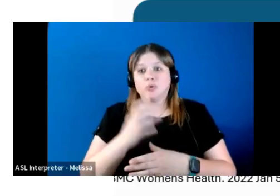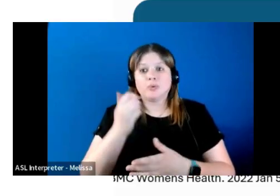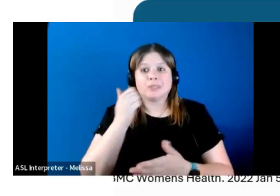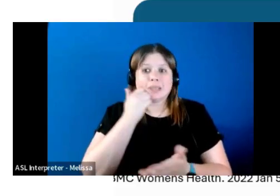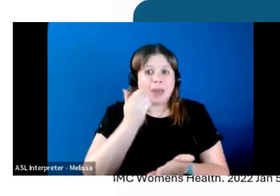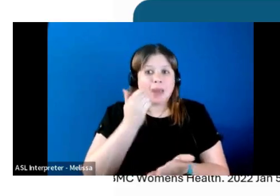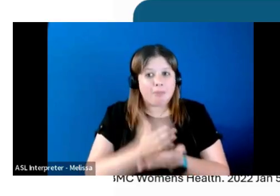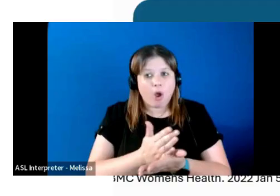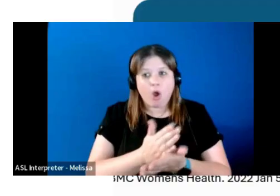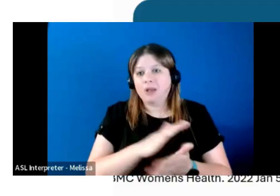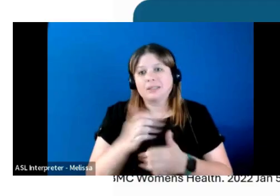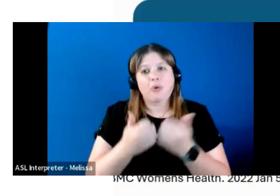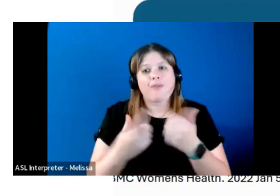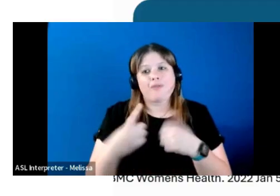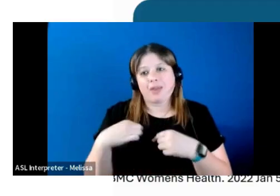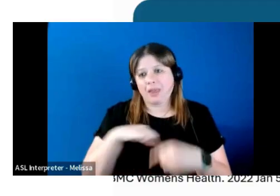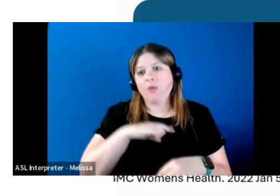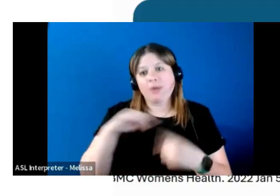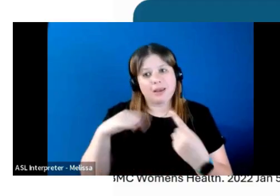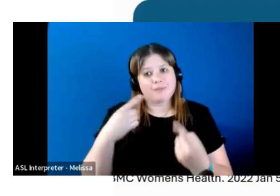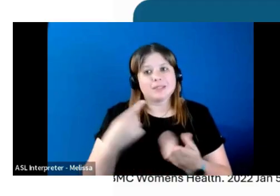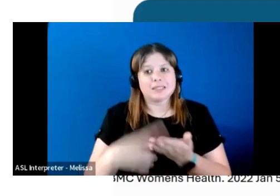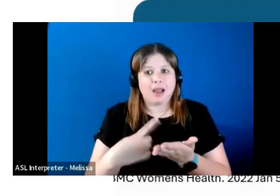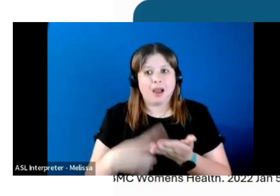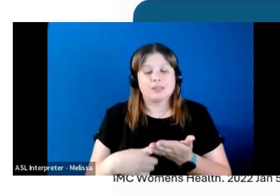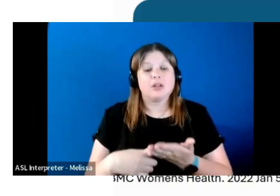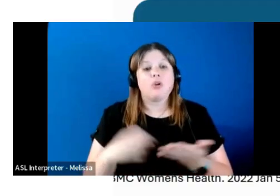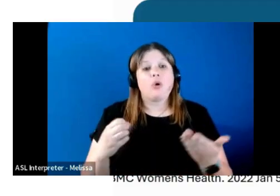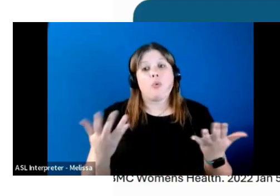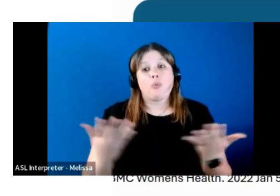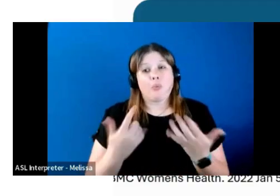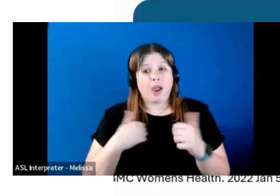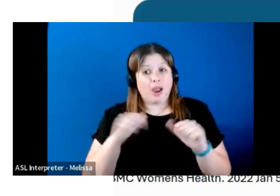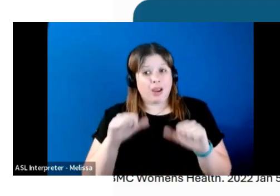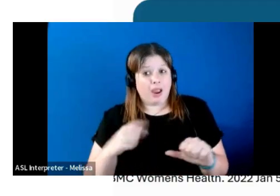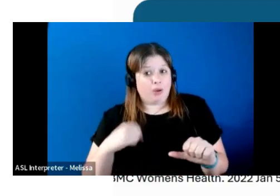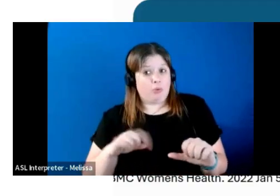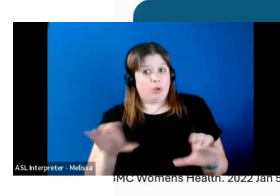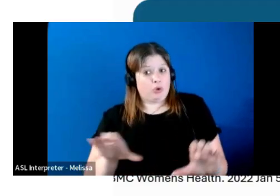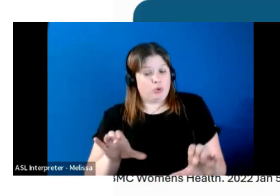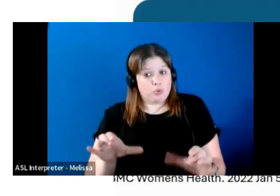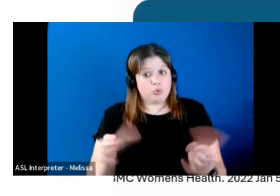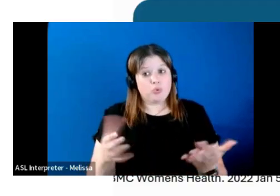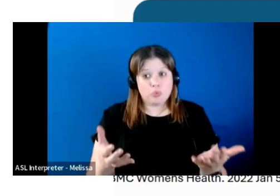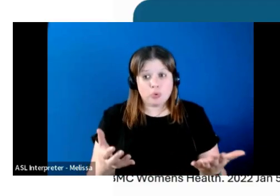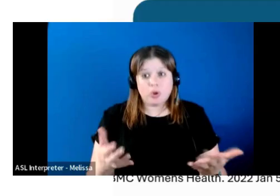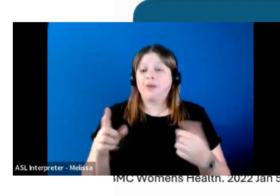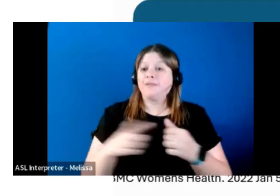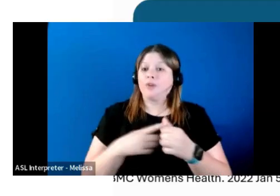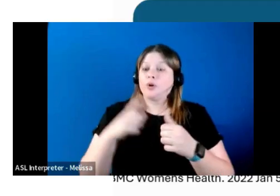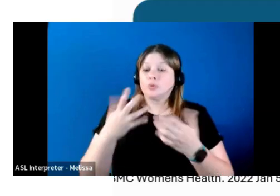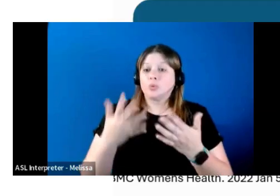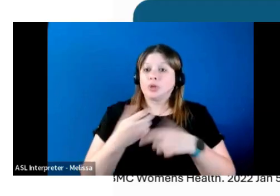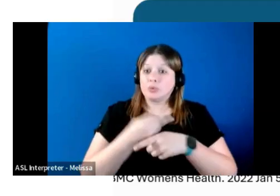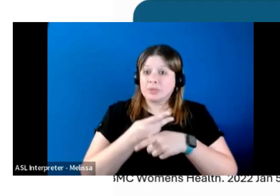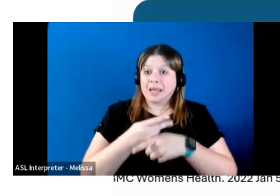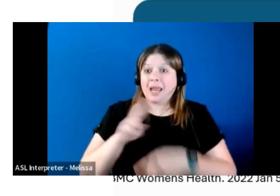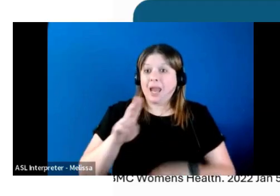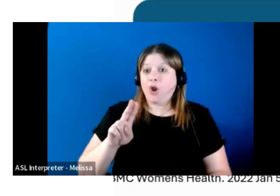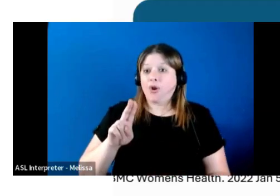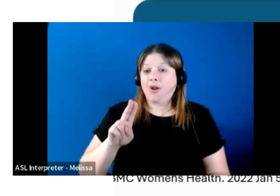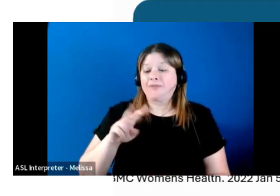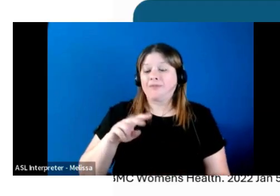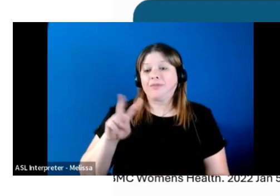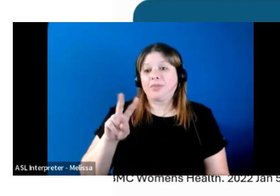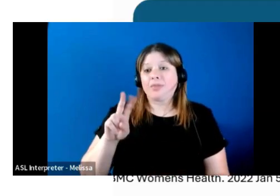discussed. So what can we do about this? First of all, we want to take care of that vulva and vagina skin and